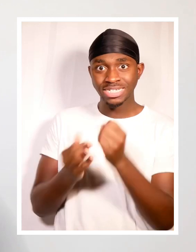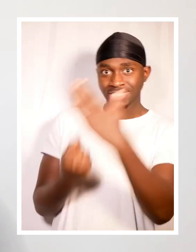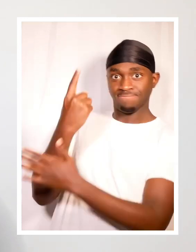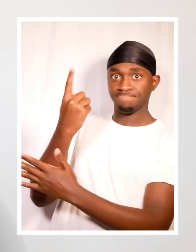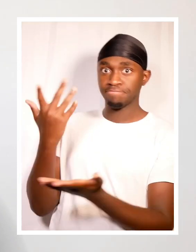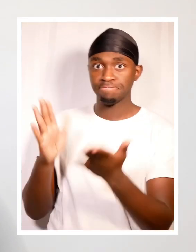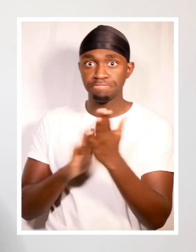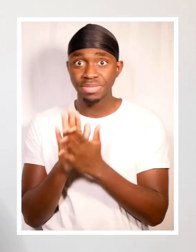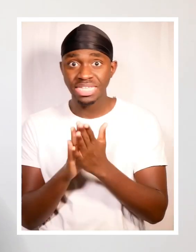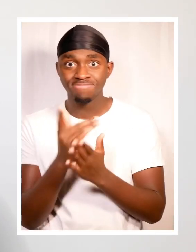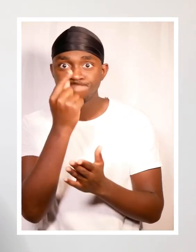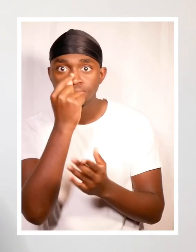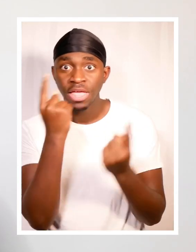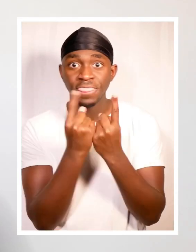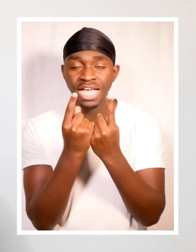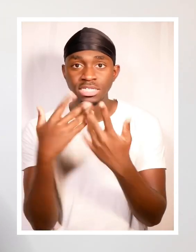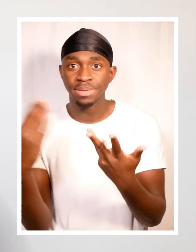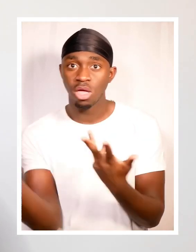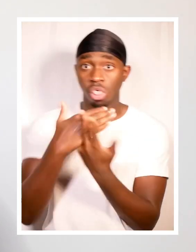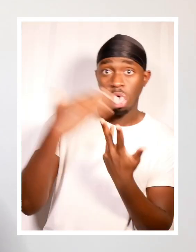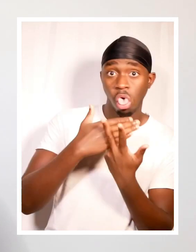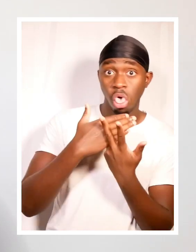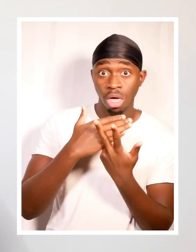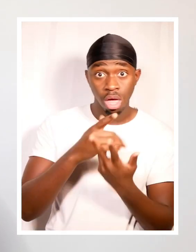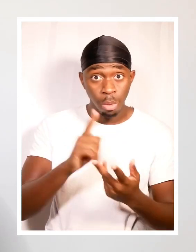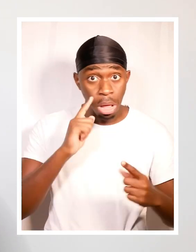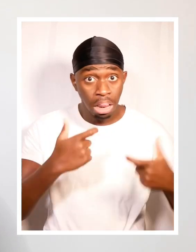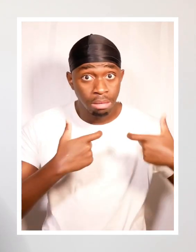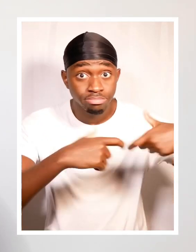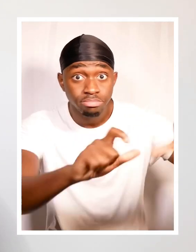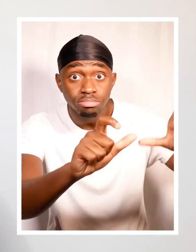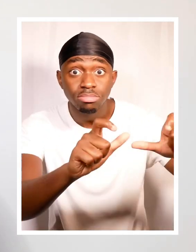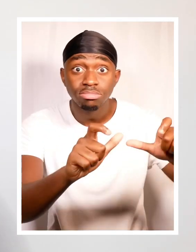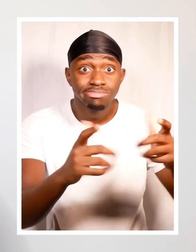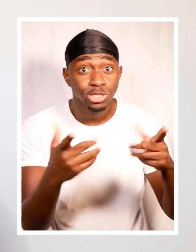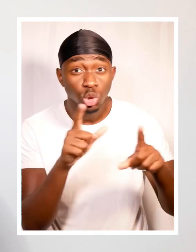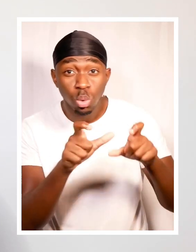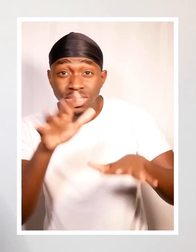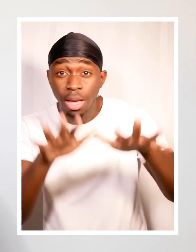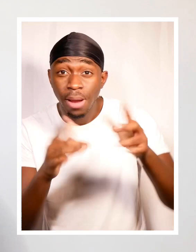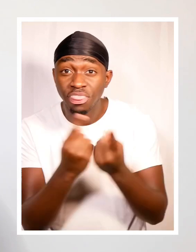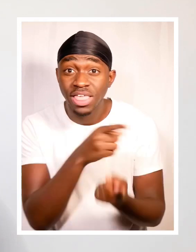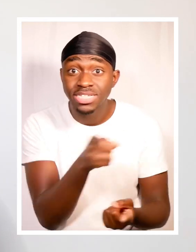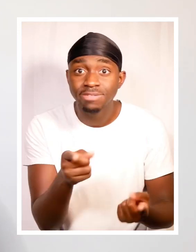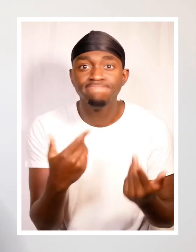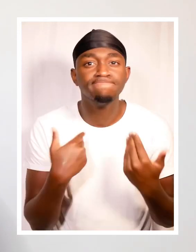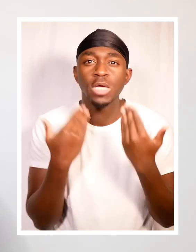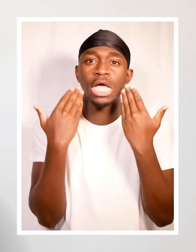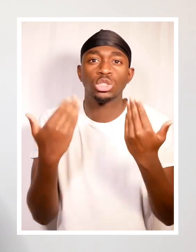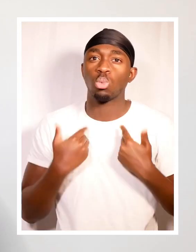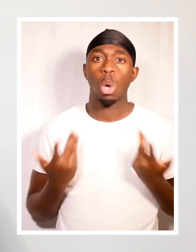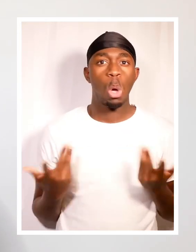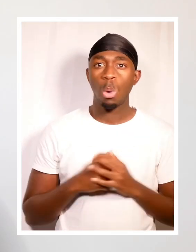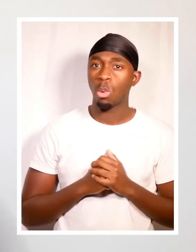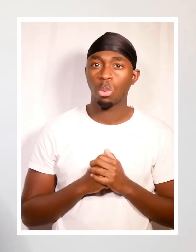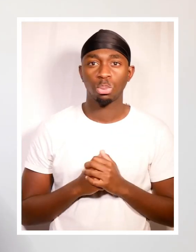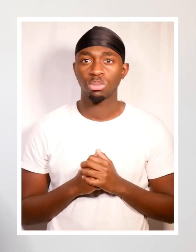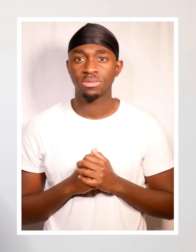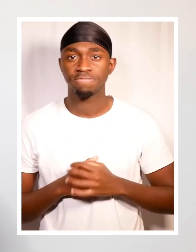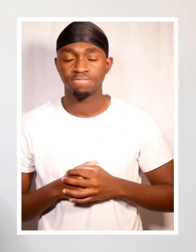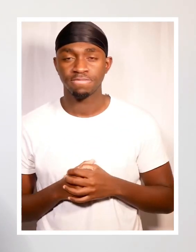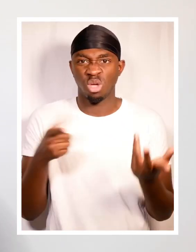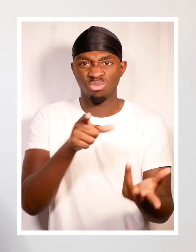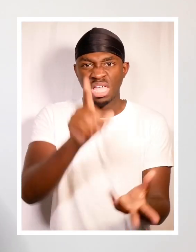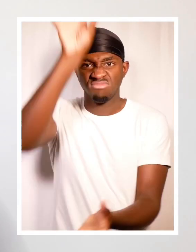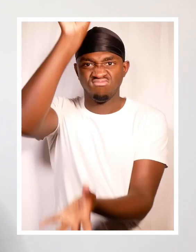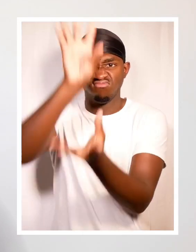so i was really lucky in the sense that my boot camp was free i don't know if they're